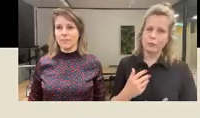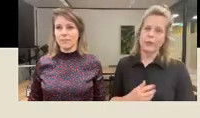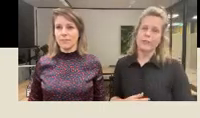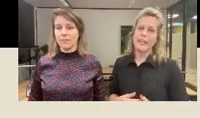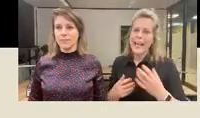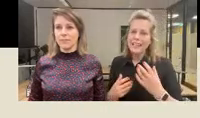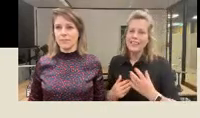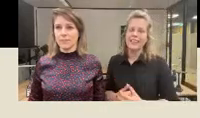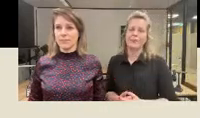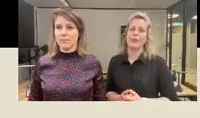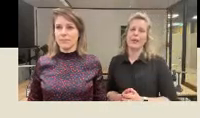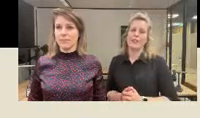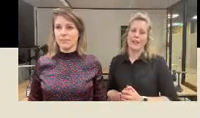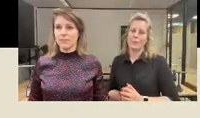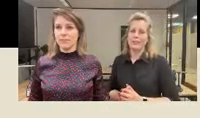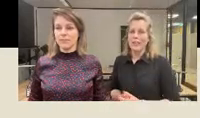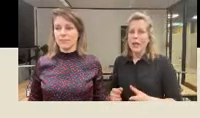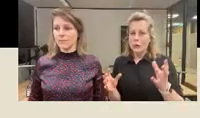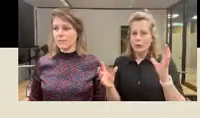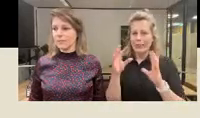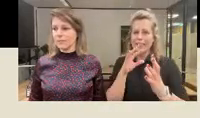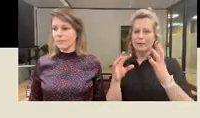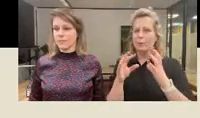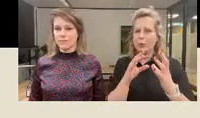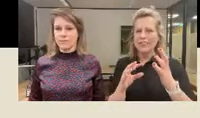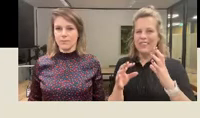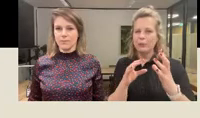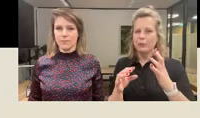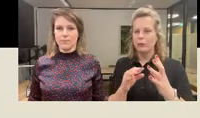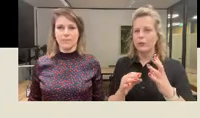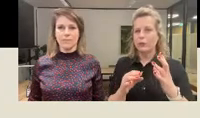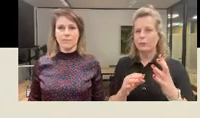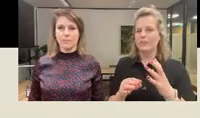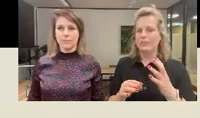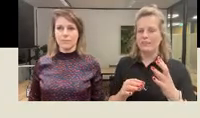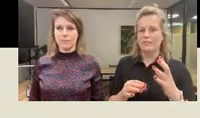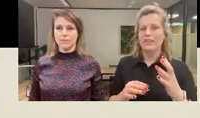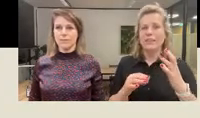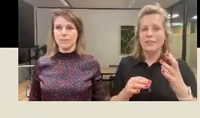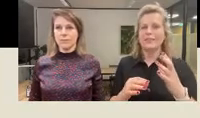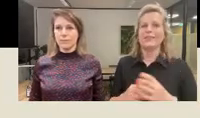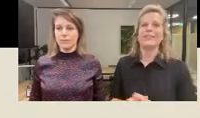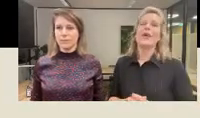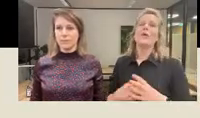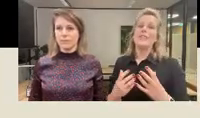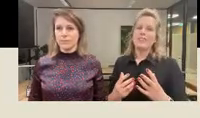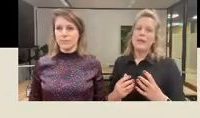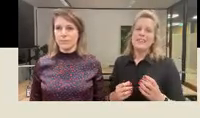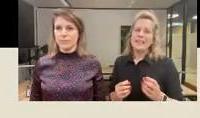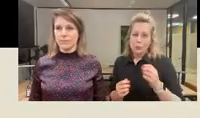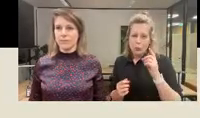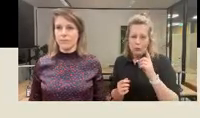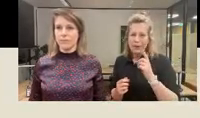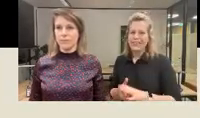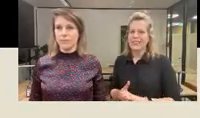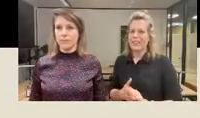prolonged exposure, and the EMDR therapist rotated between the individual treatment sessions, which meant